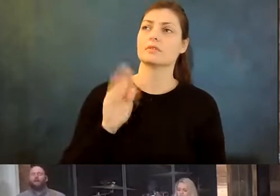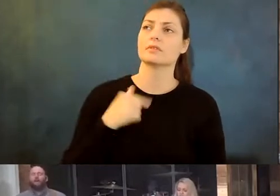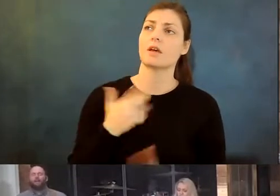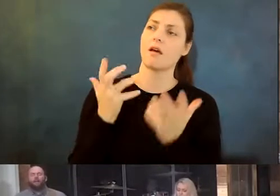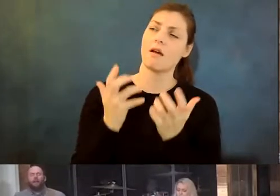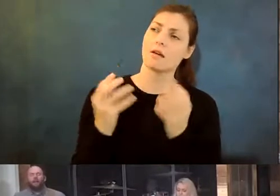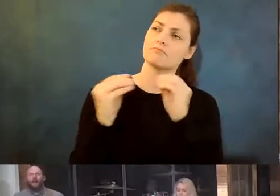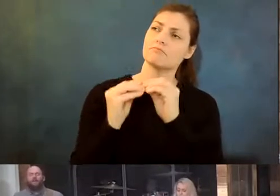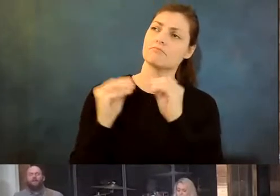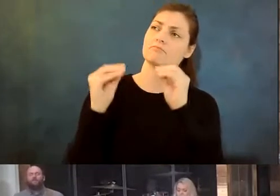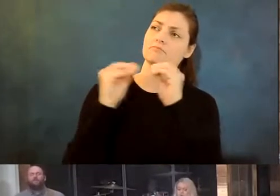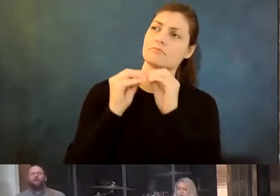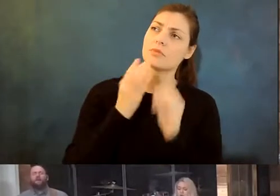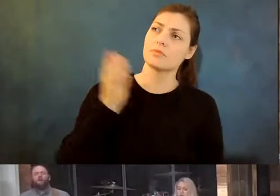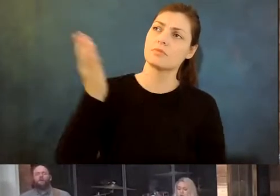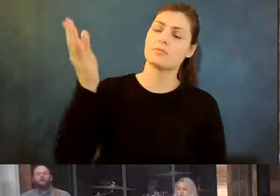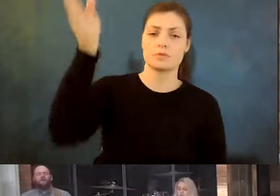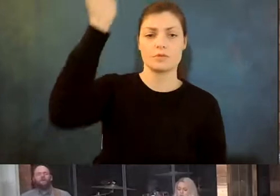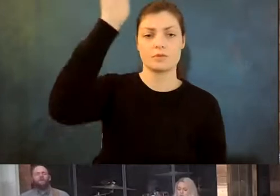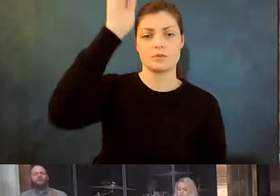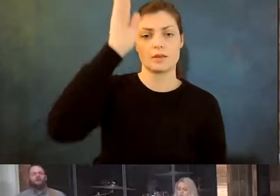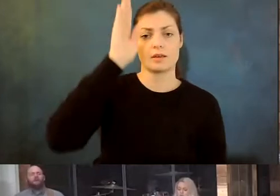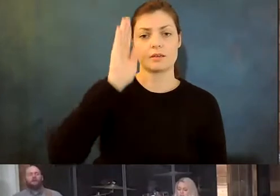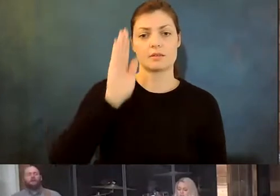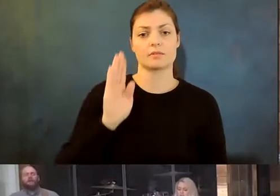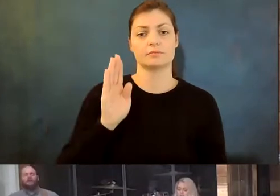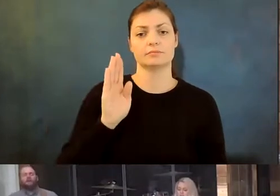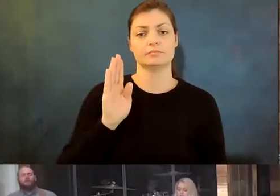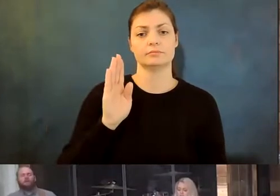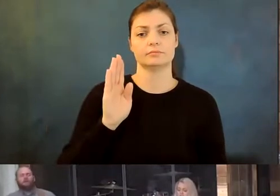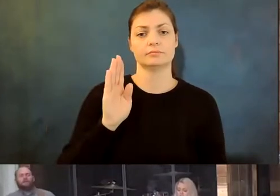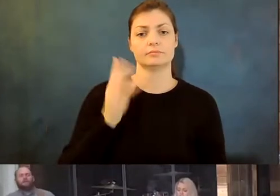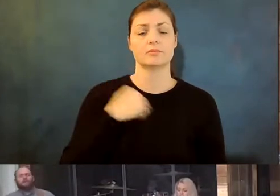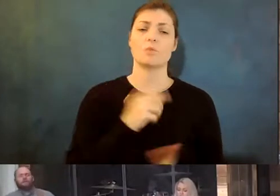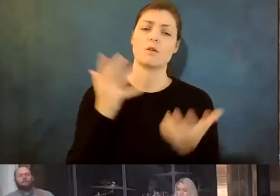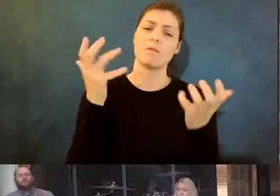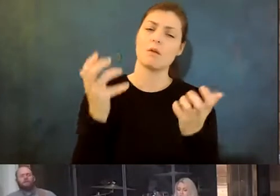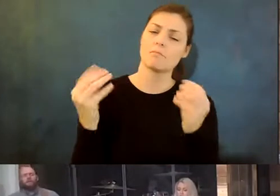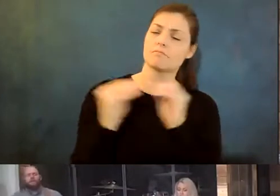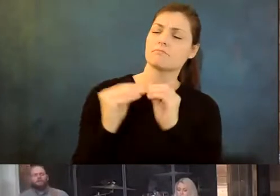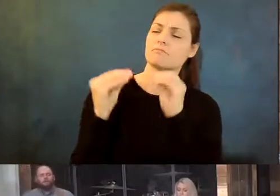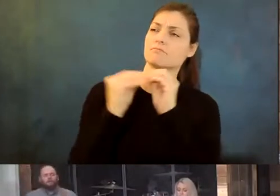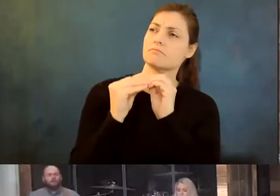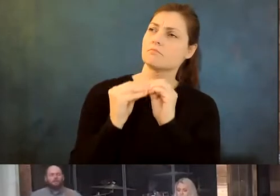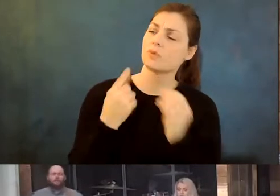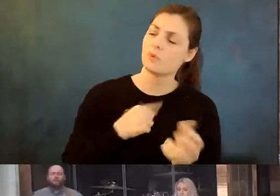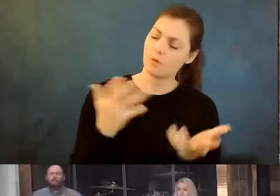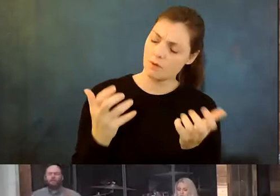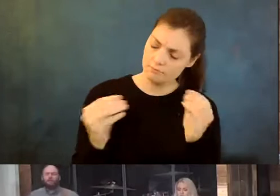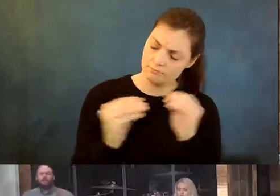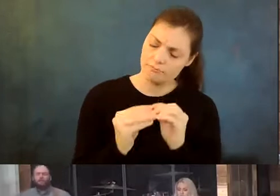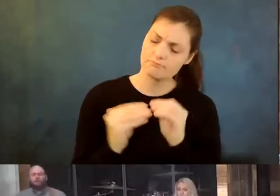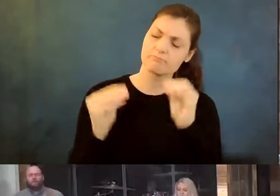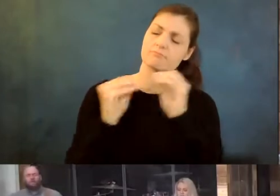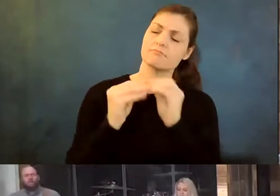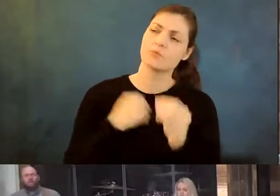God. 'Cause I want more of you, God. We want more, we want